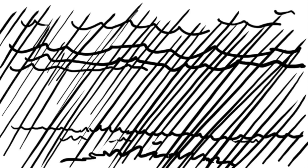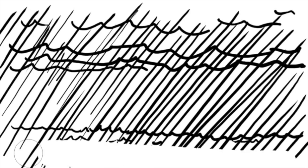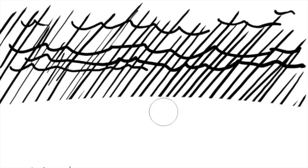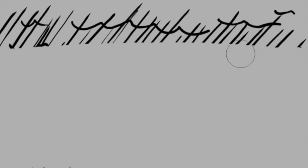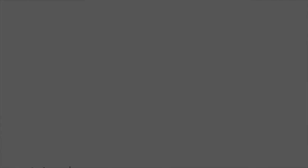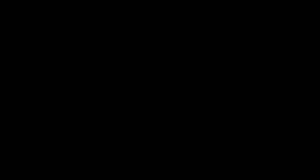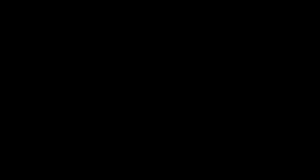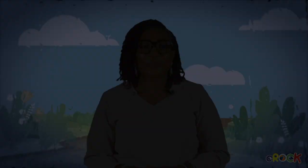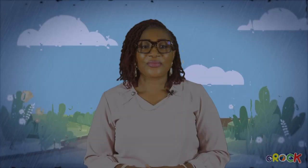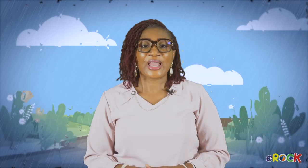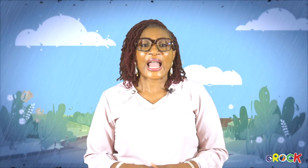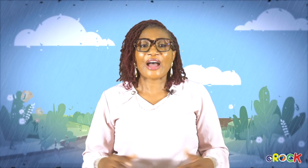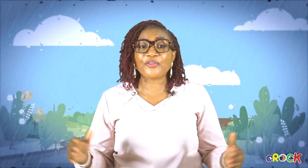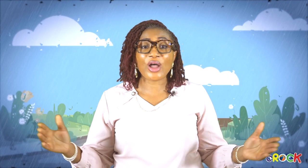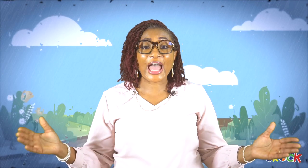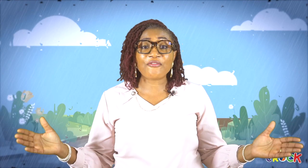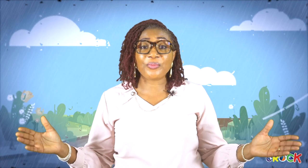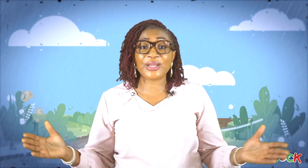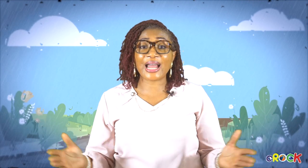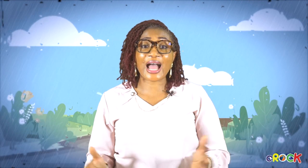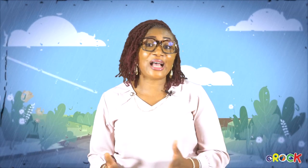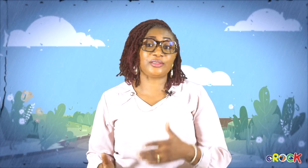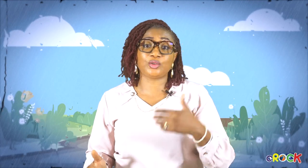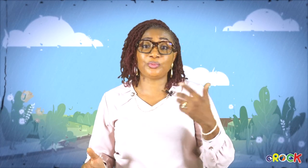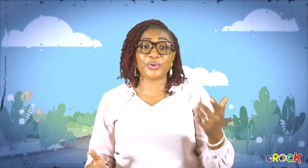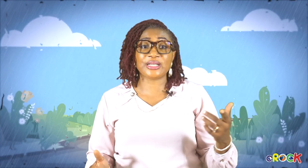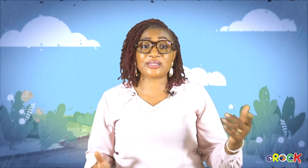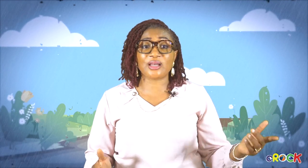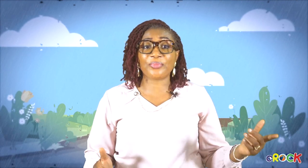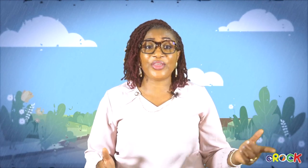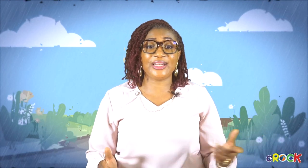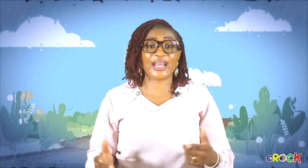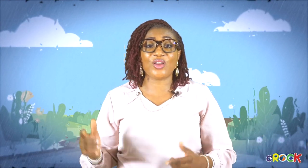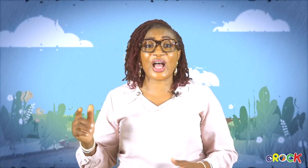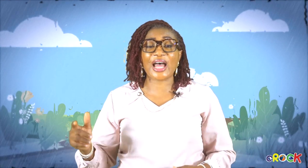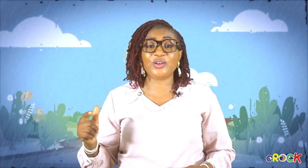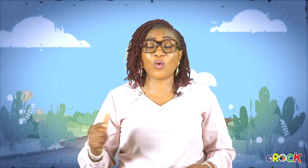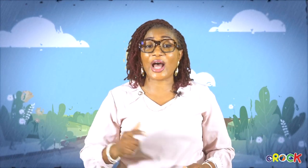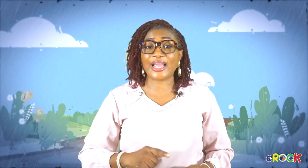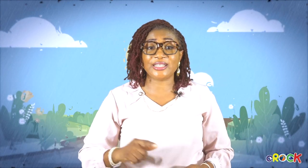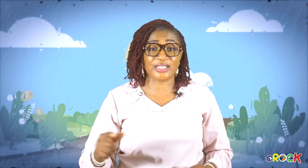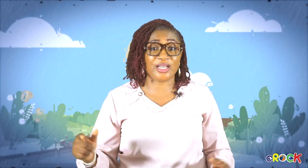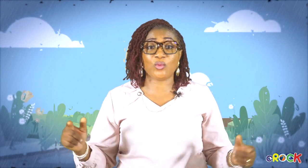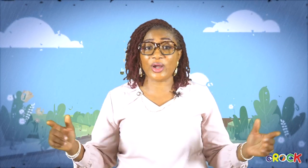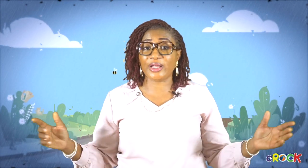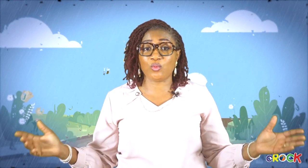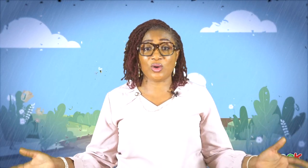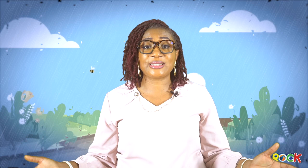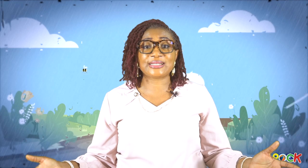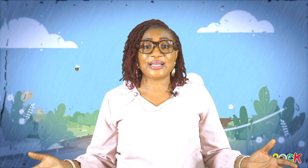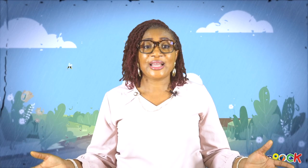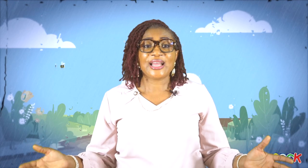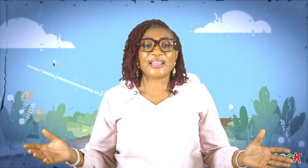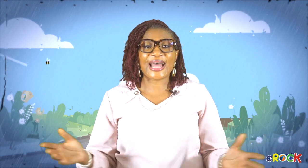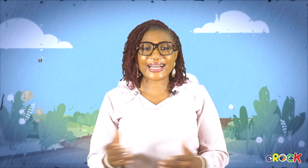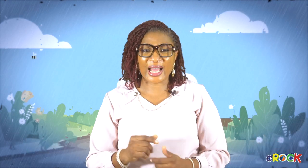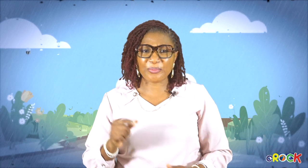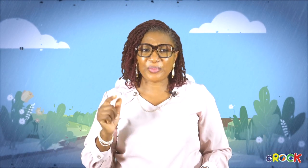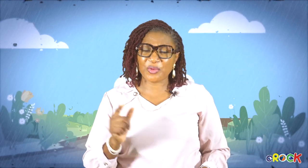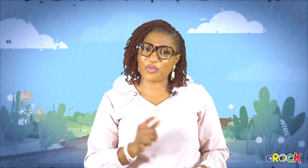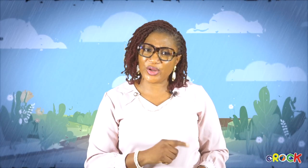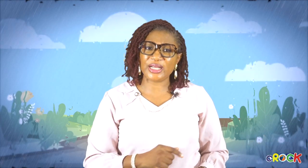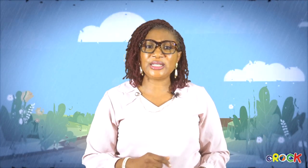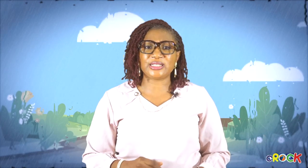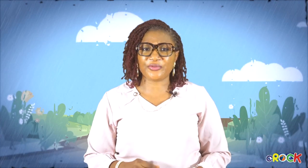in 3 years. Have you ever been asked to bring something that you had no idea where it was? That